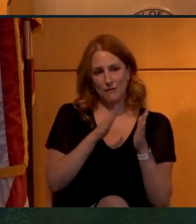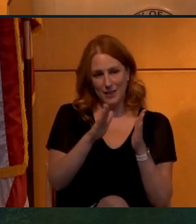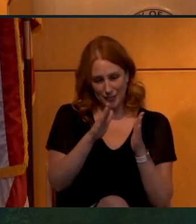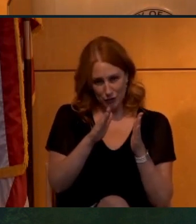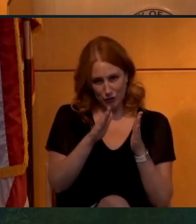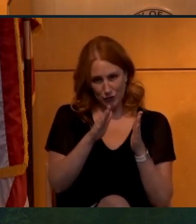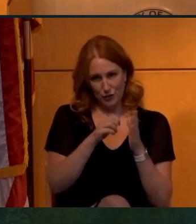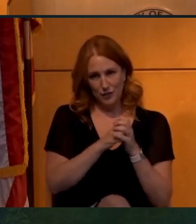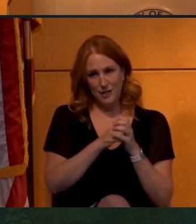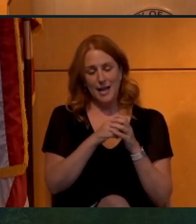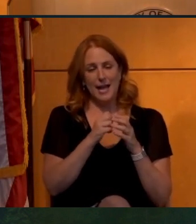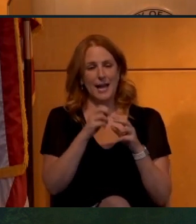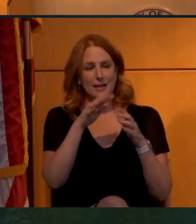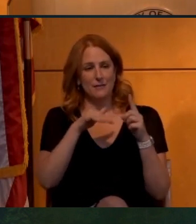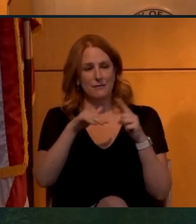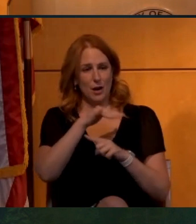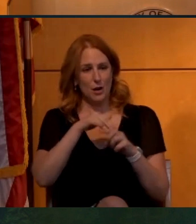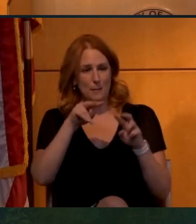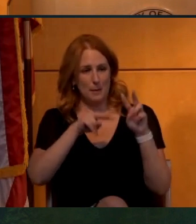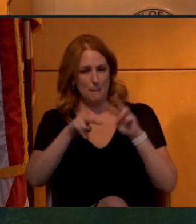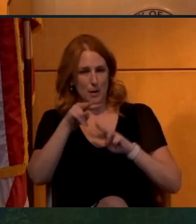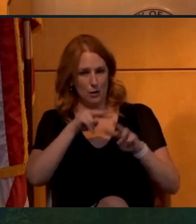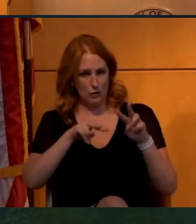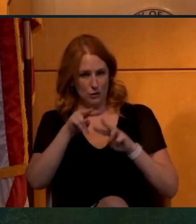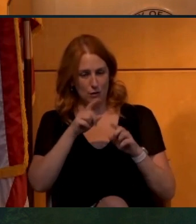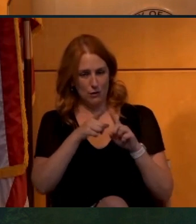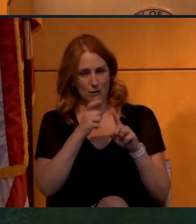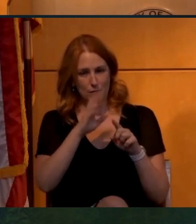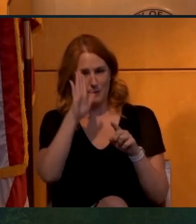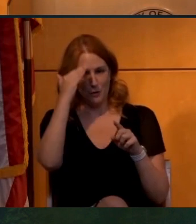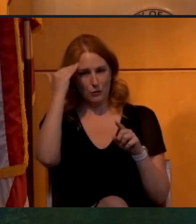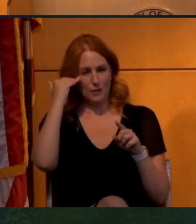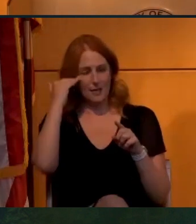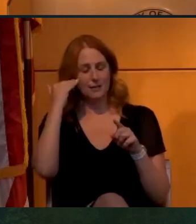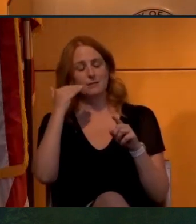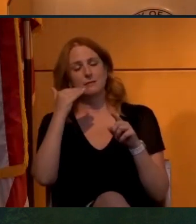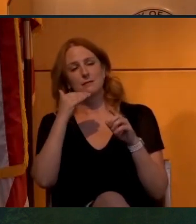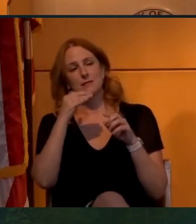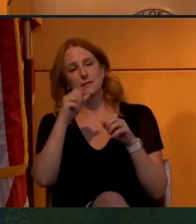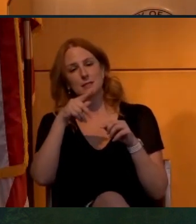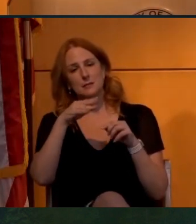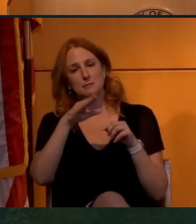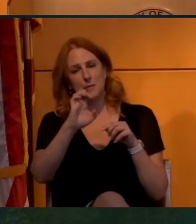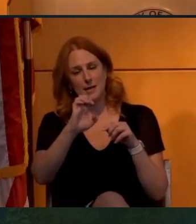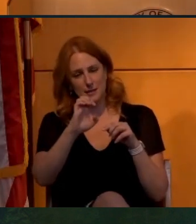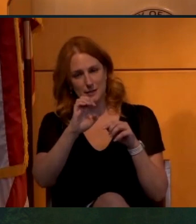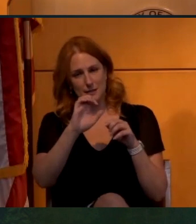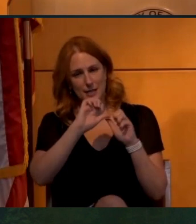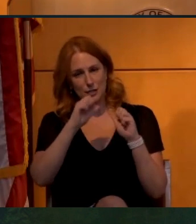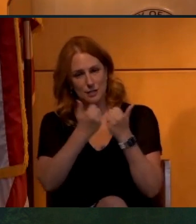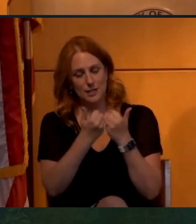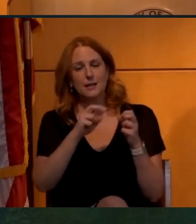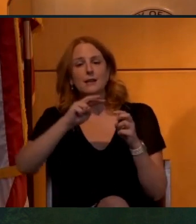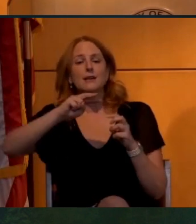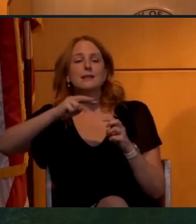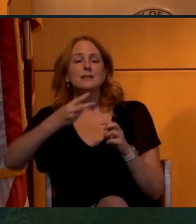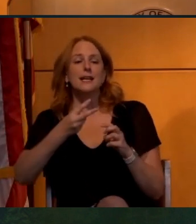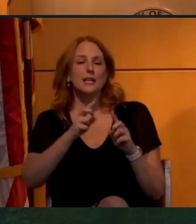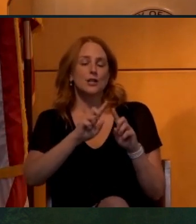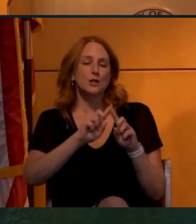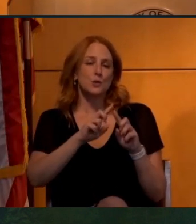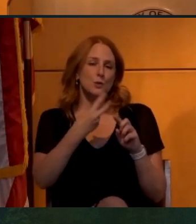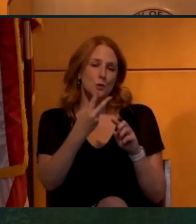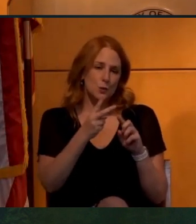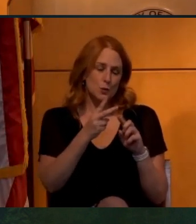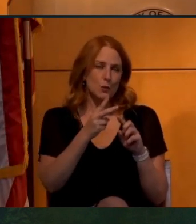space environment monitor from the Korean Space Agency. And then the second of the first Prism Awards went to actually 2 different suites. So we